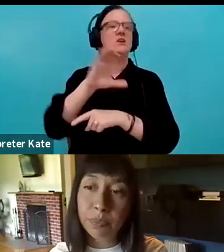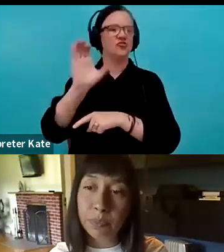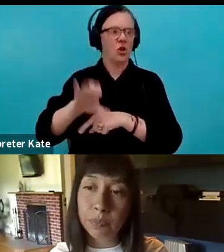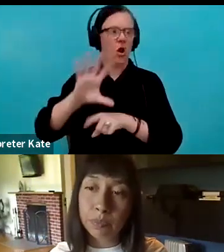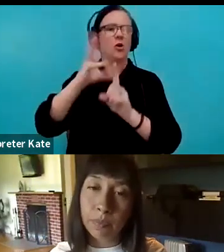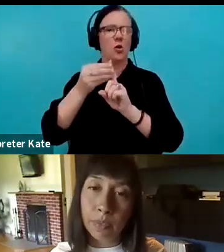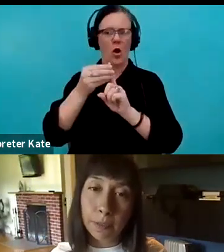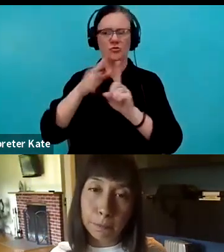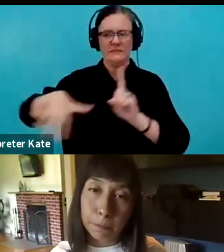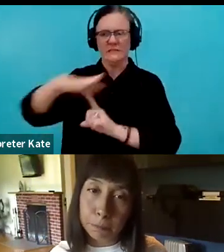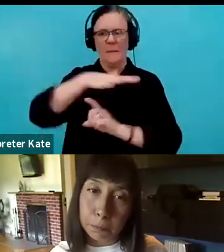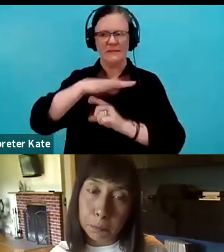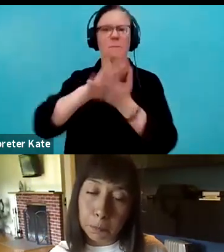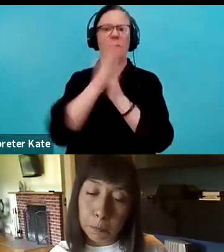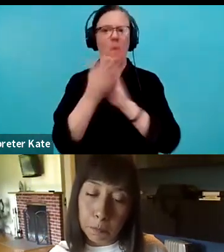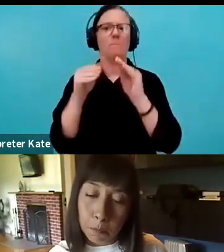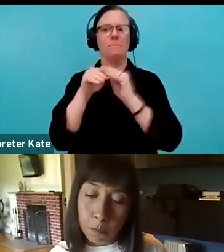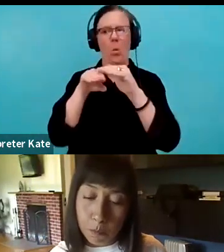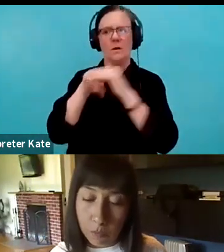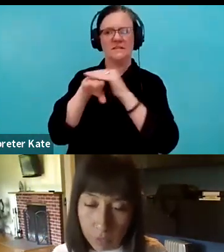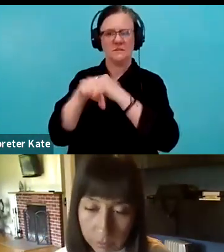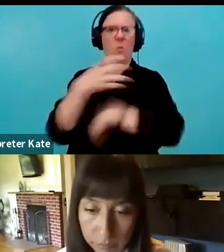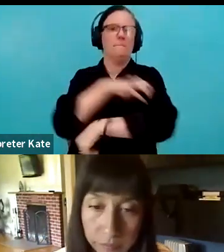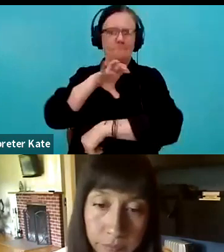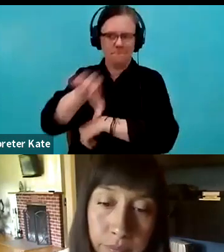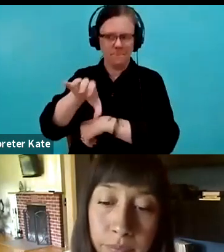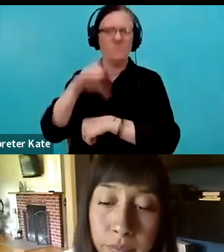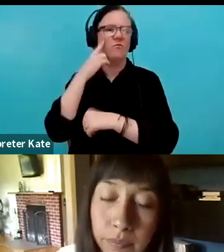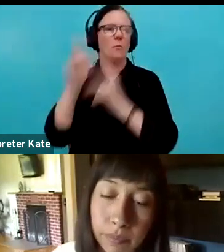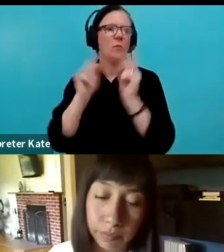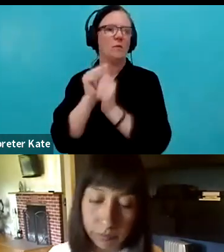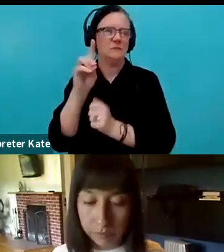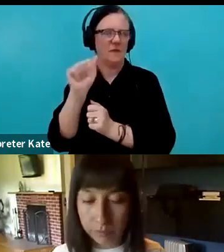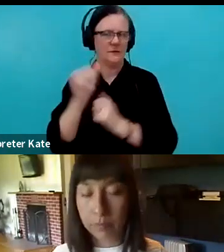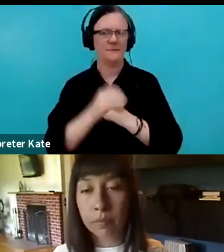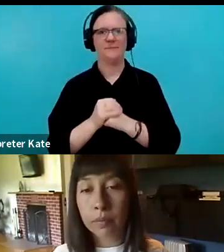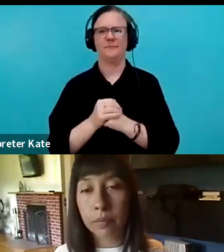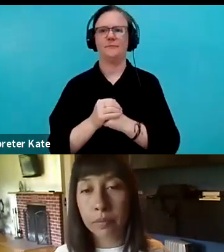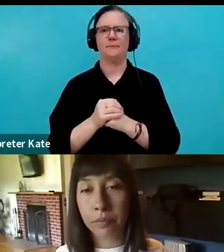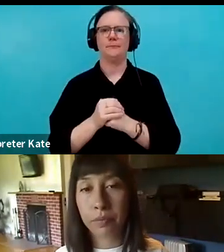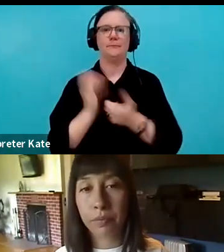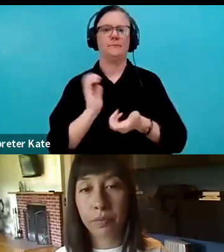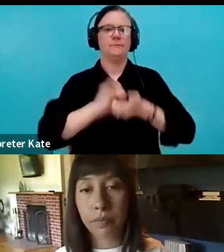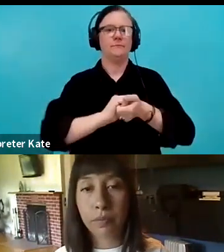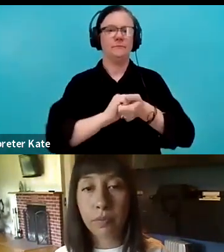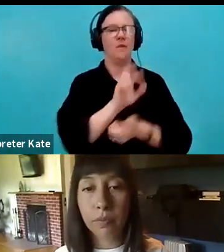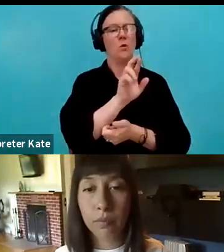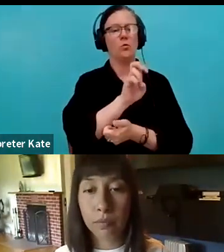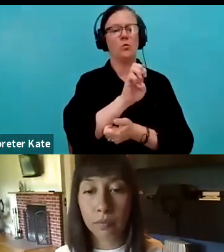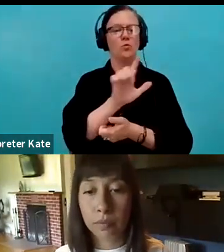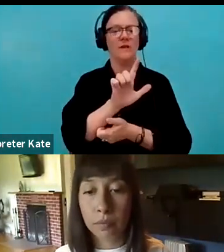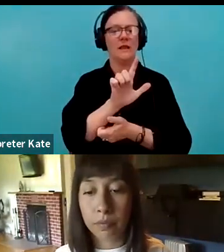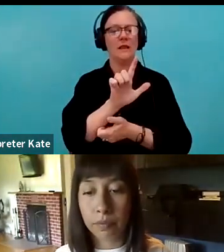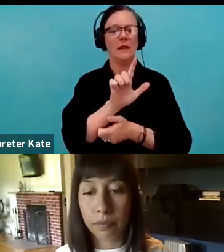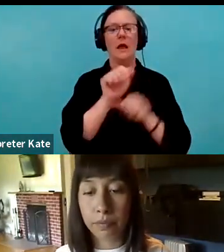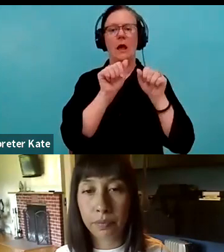cultural spaces to become more accessible to visitors with disabilities. We are also thankful for our partner, Real Abilities Film Festival